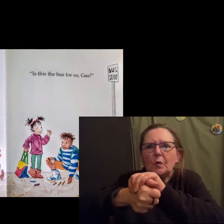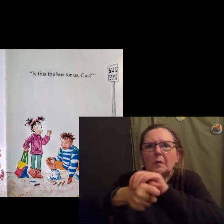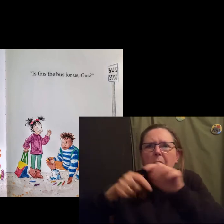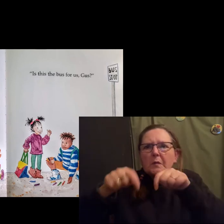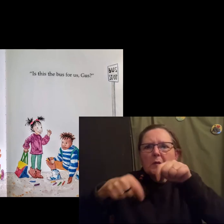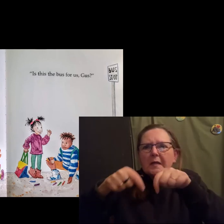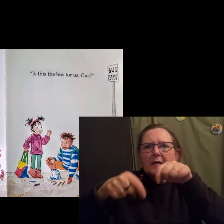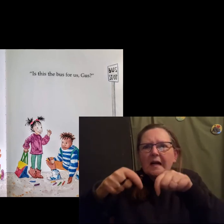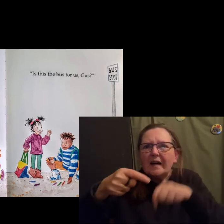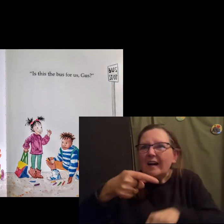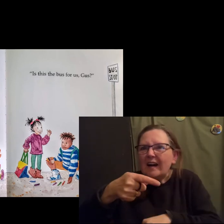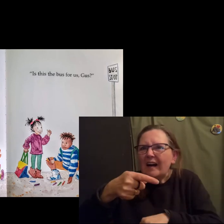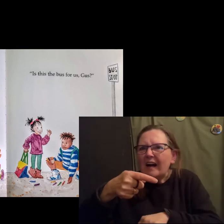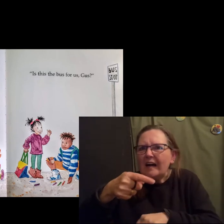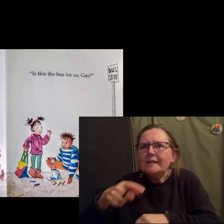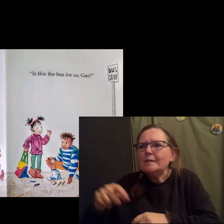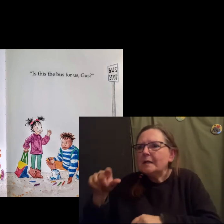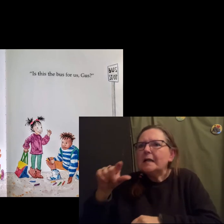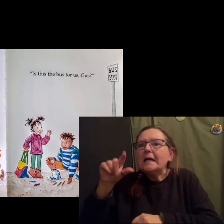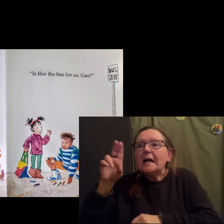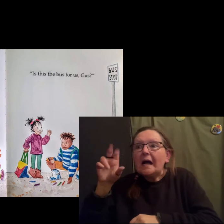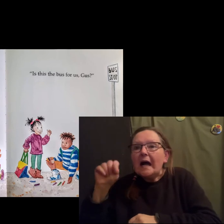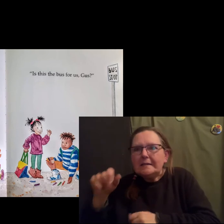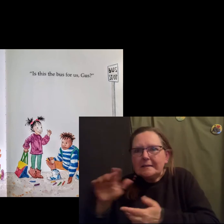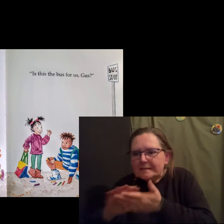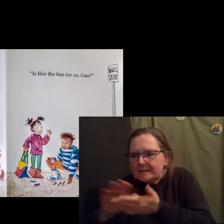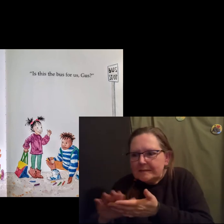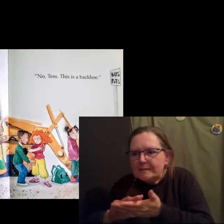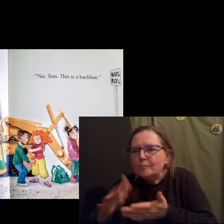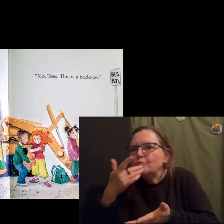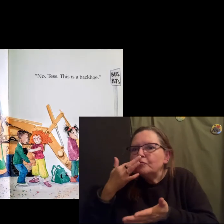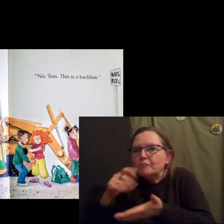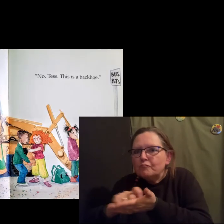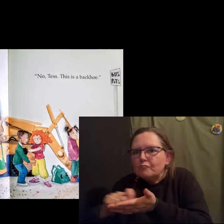is picking up all the crayons.